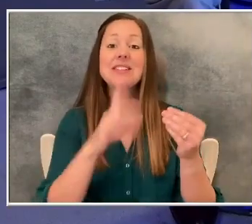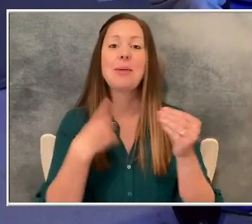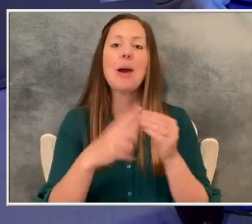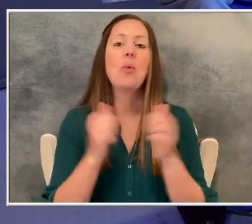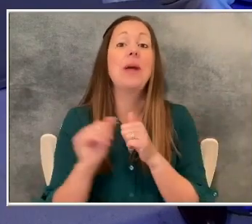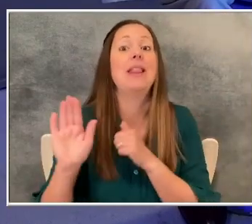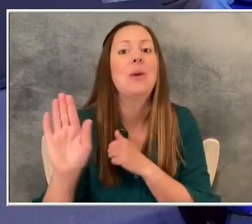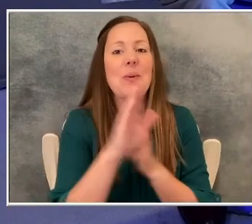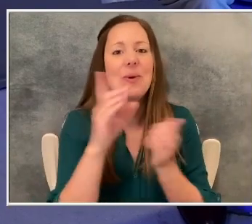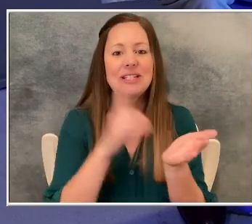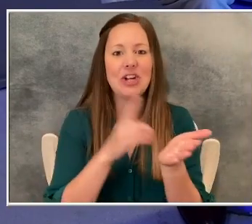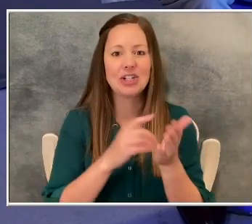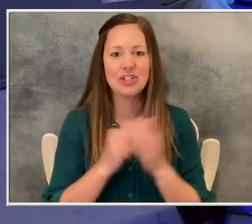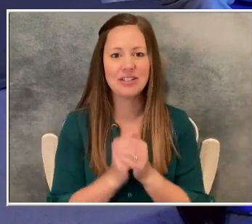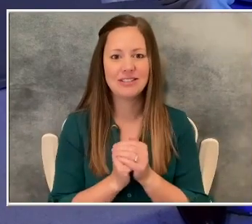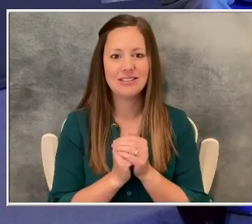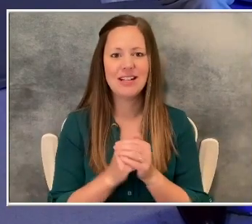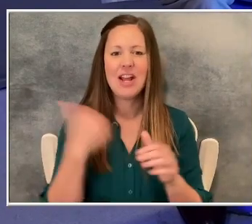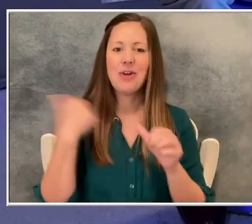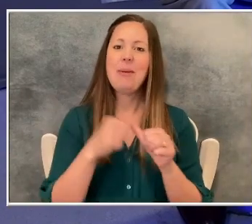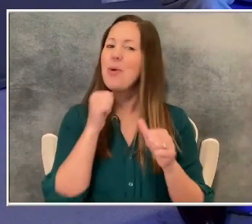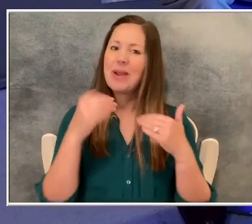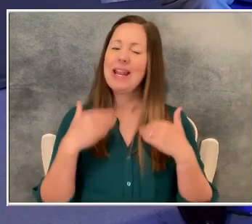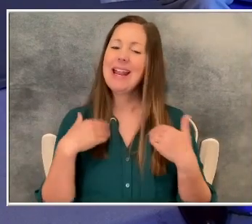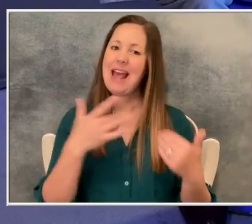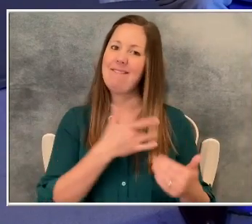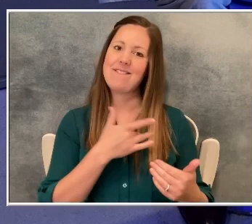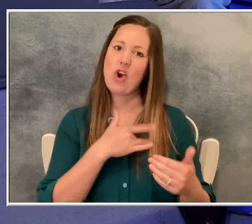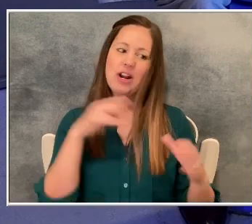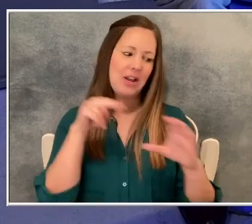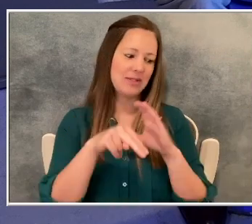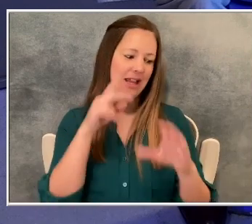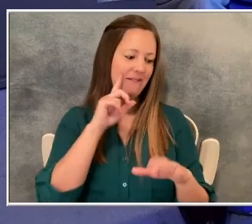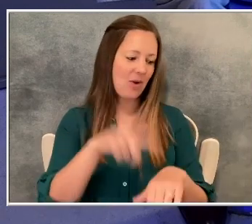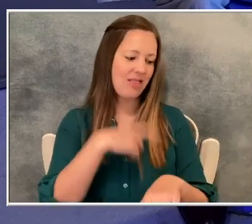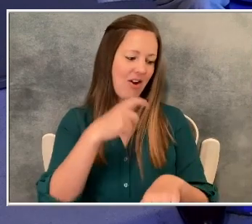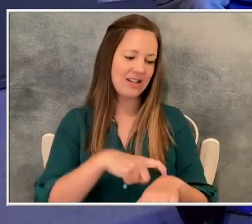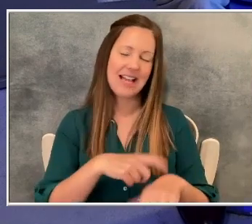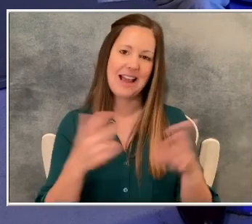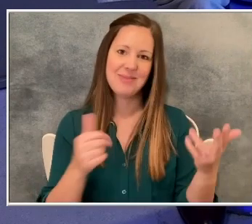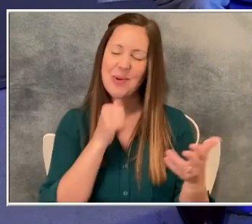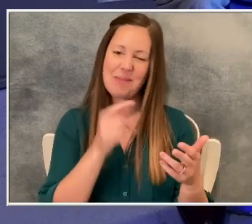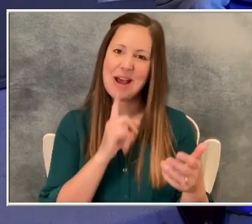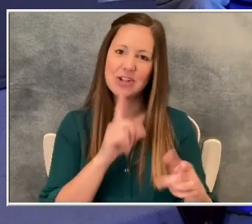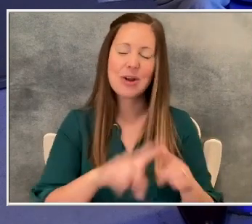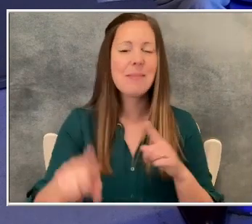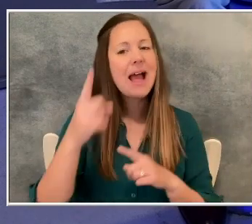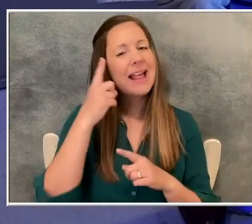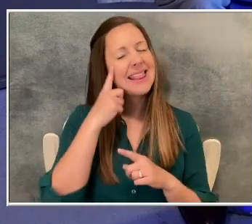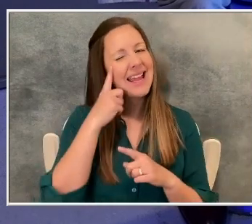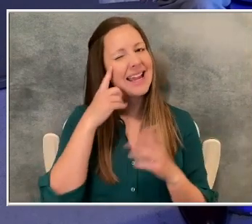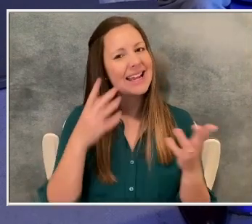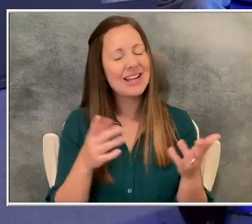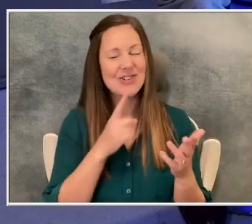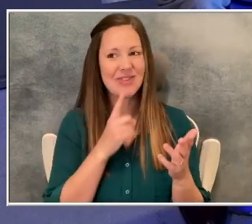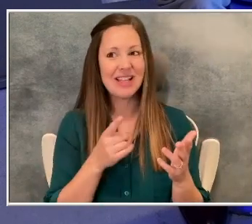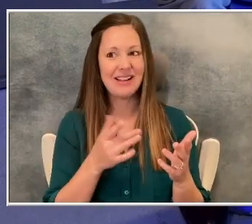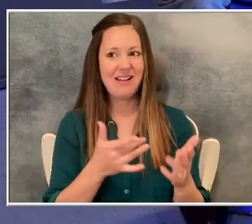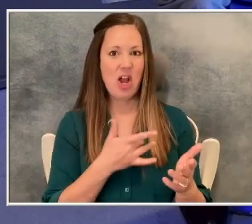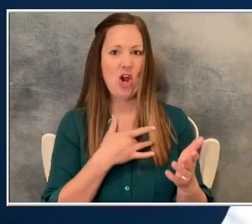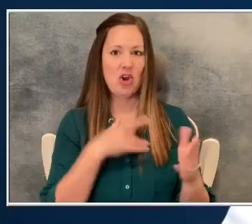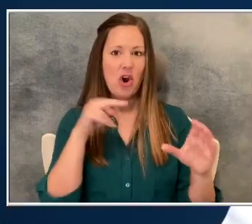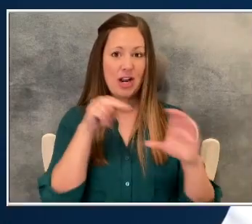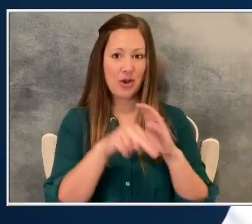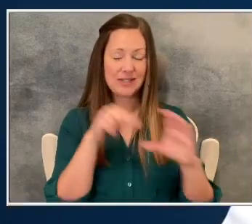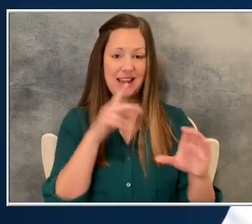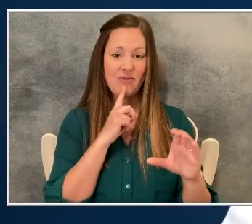0. Remember, we didn't have cardio scans for a very long Correct. time, and so I'm not sure. I think at the end of the day, if you have a cardio scan truly a